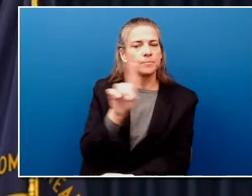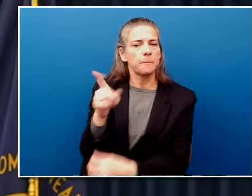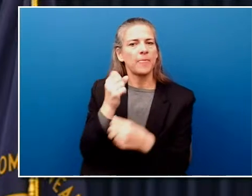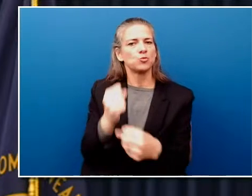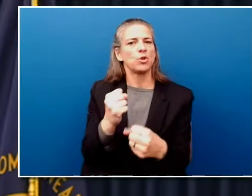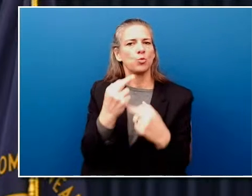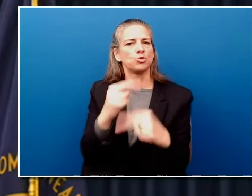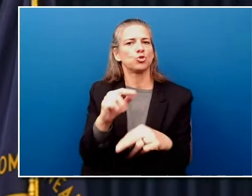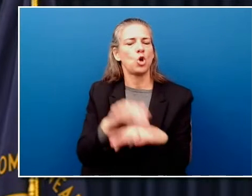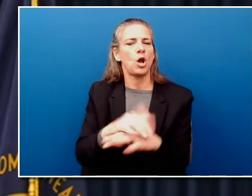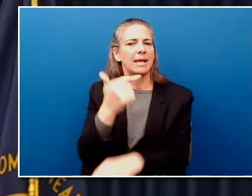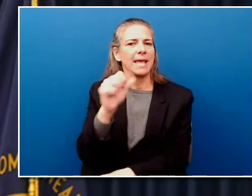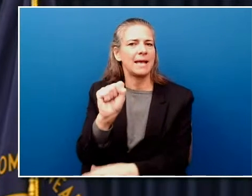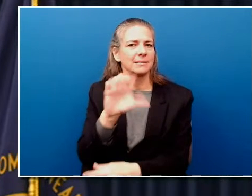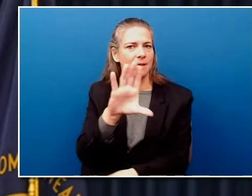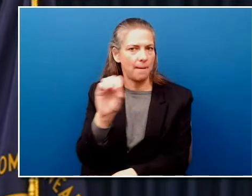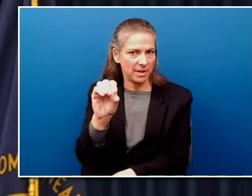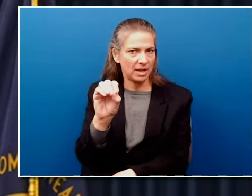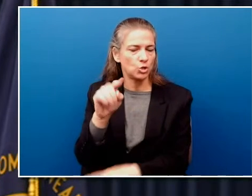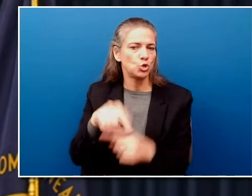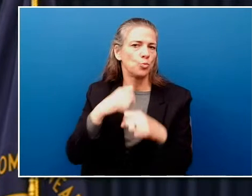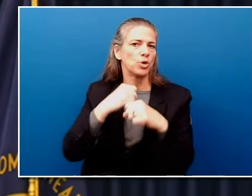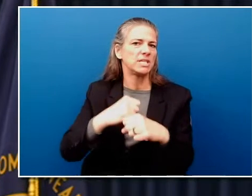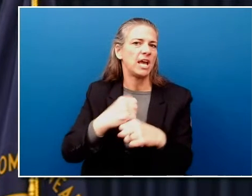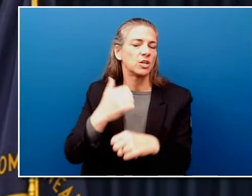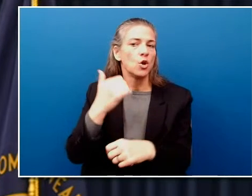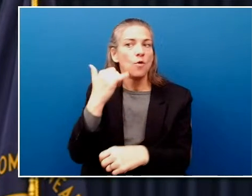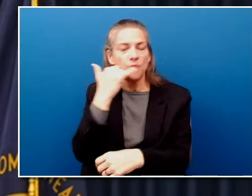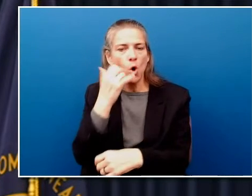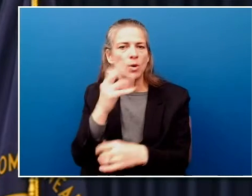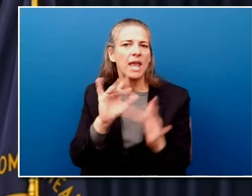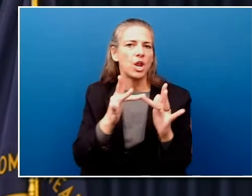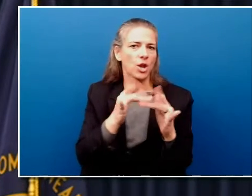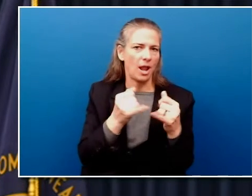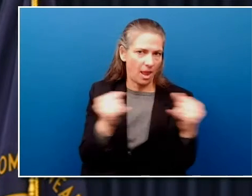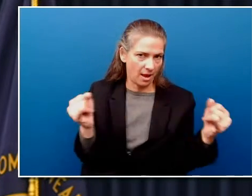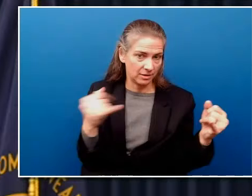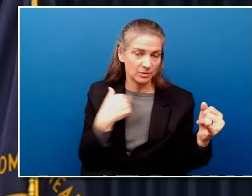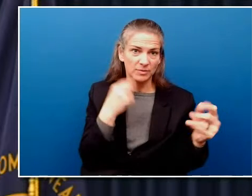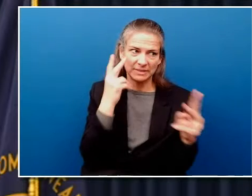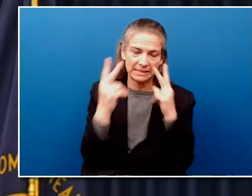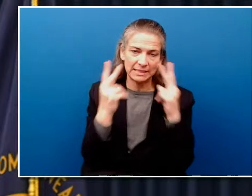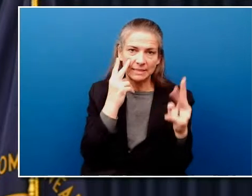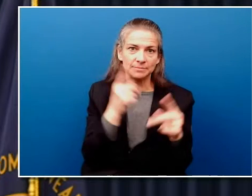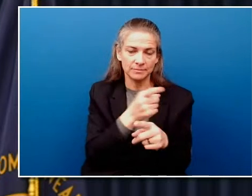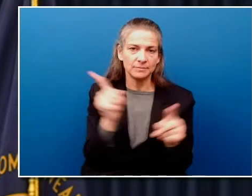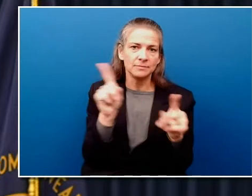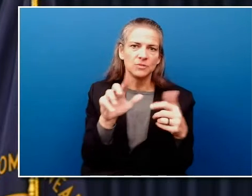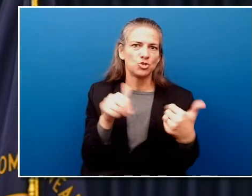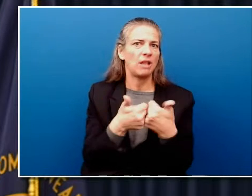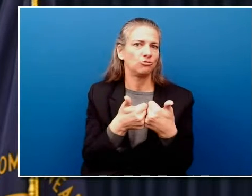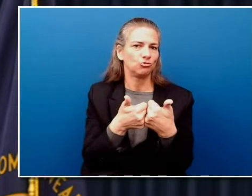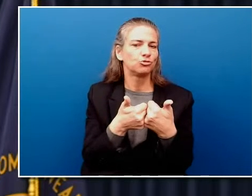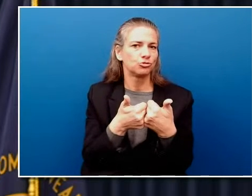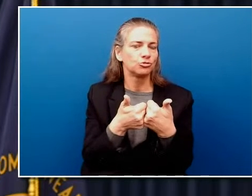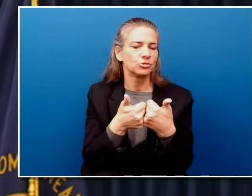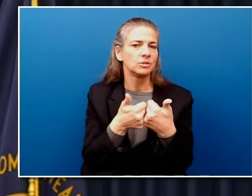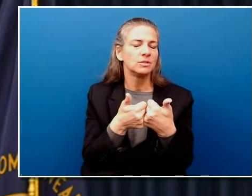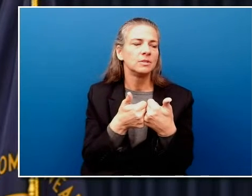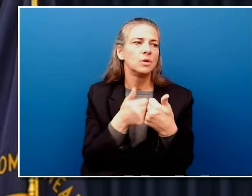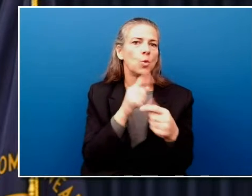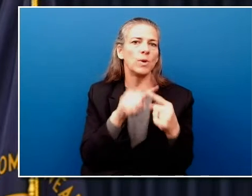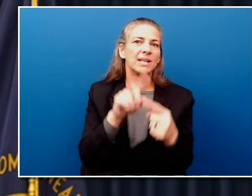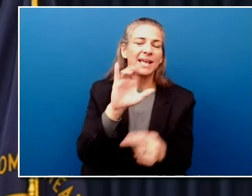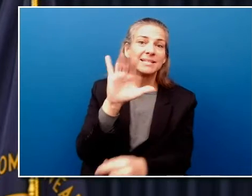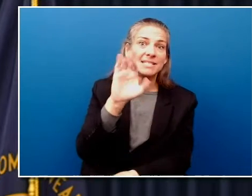gas companies when it comes to protecting phone and internet lines. We've seen the challenge when especially cell phones